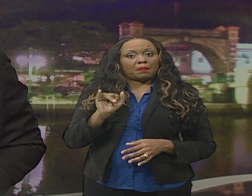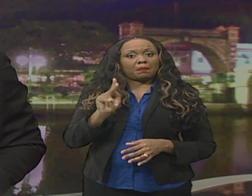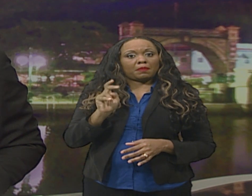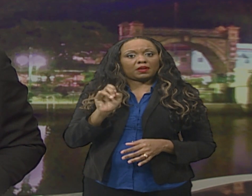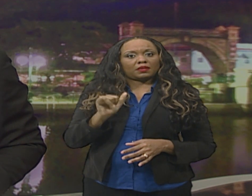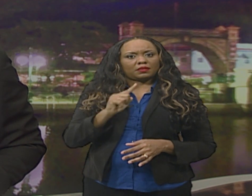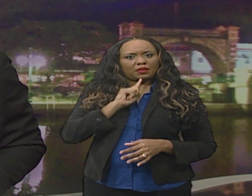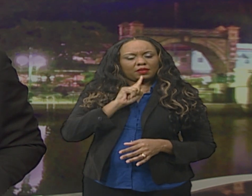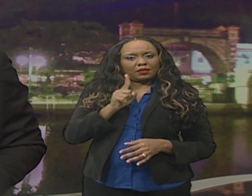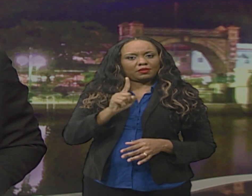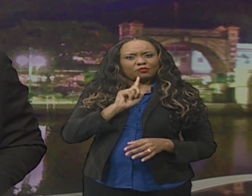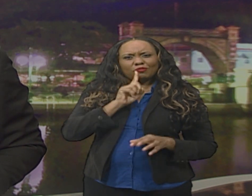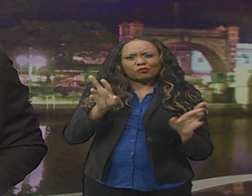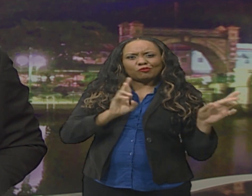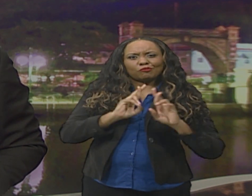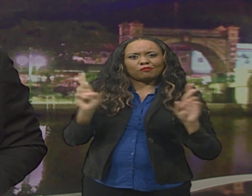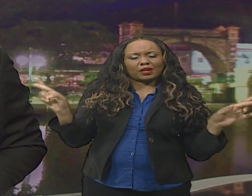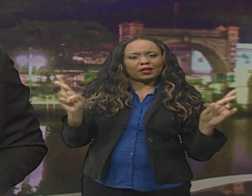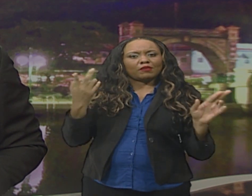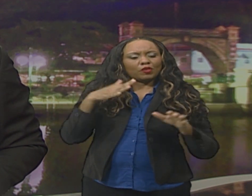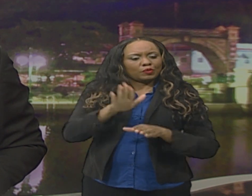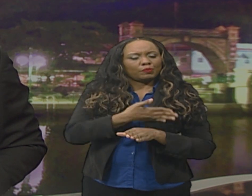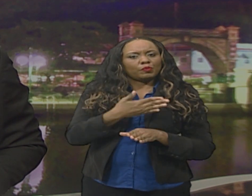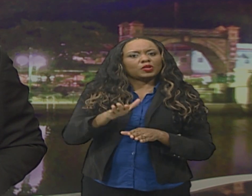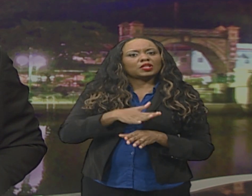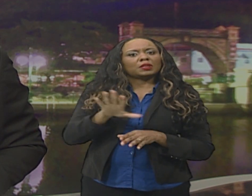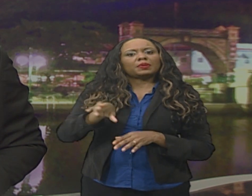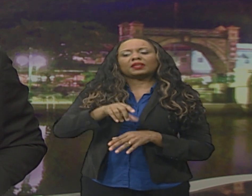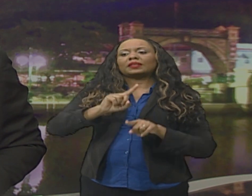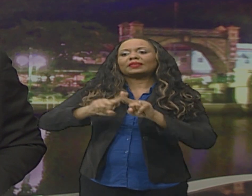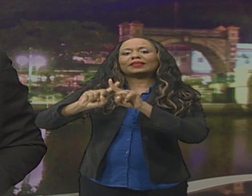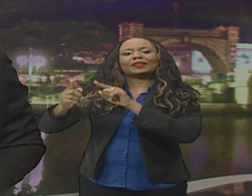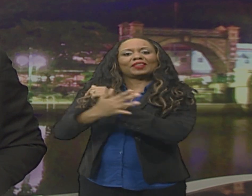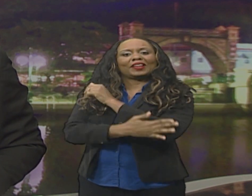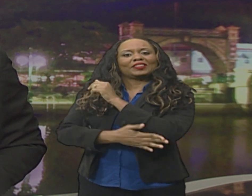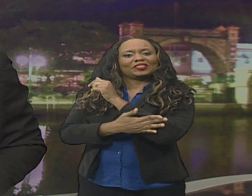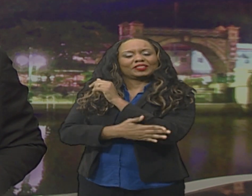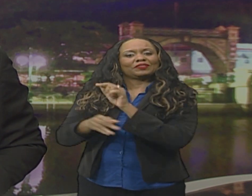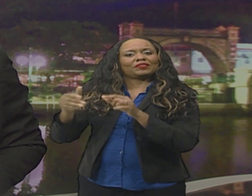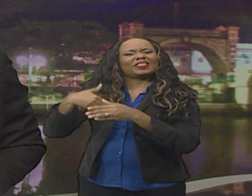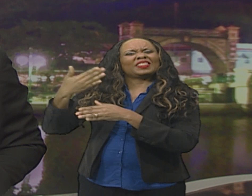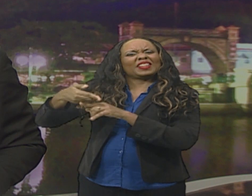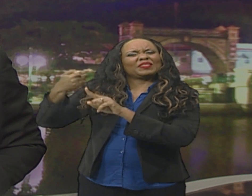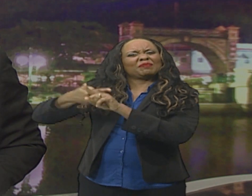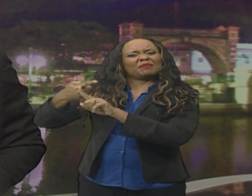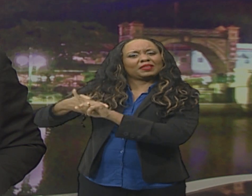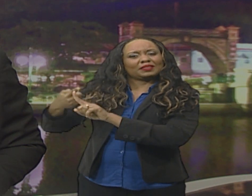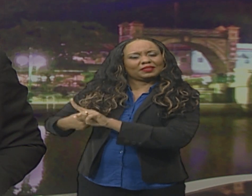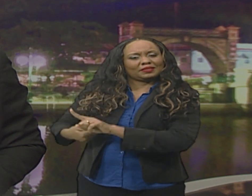says he's gearing up to take his music beyond Barbados' shores over the next few months.